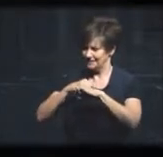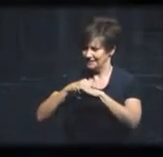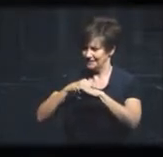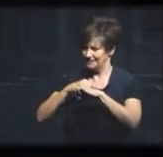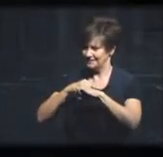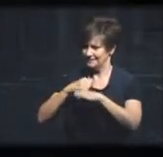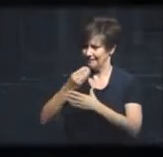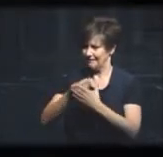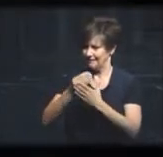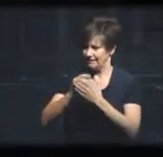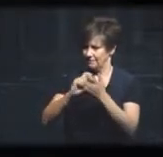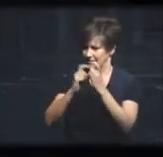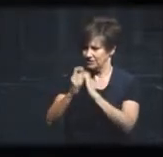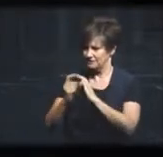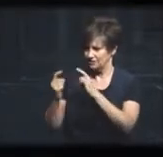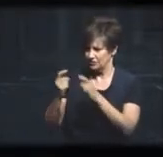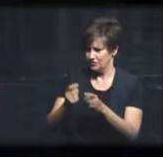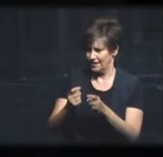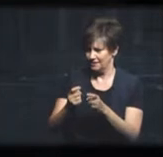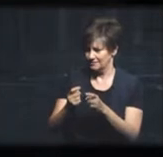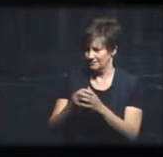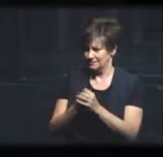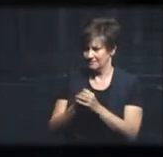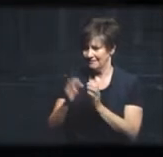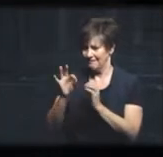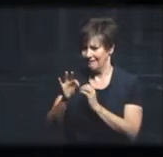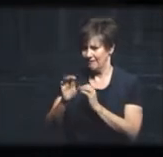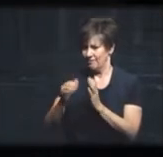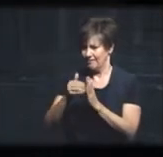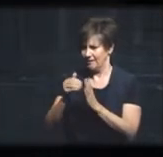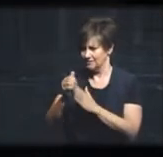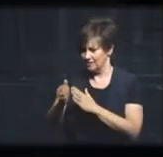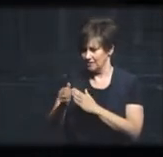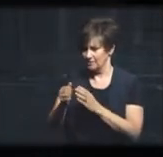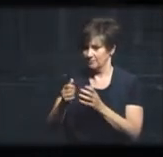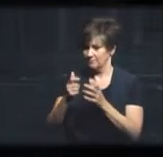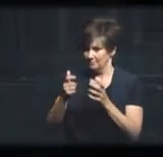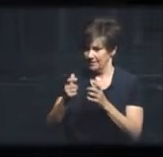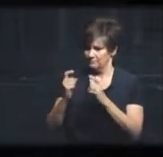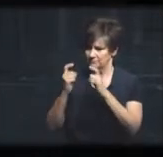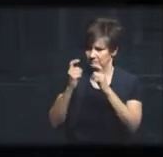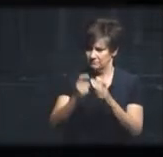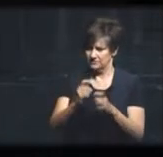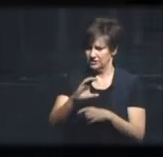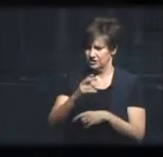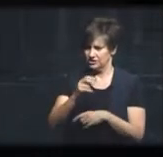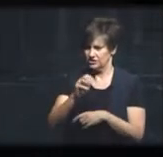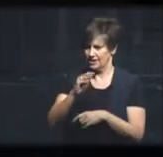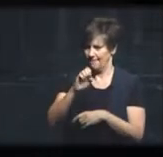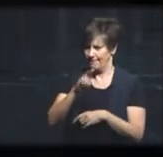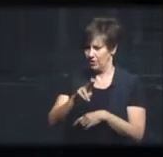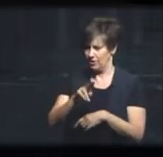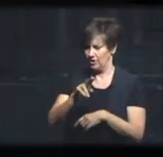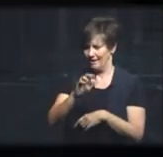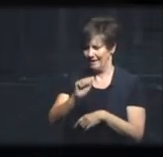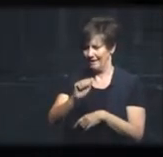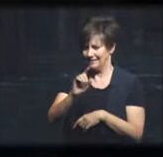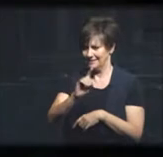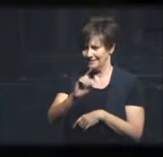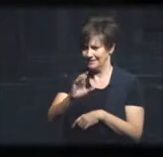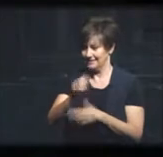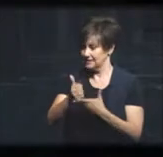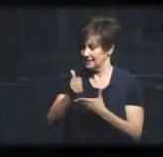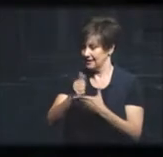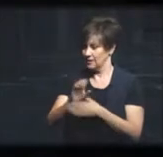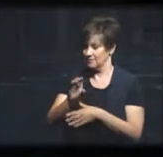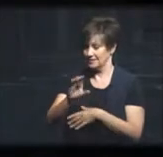Adjustment grant of almost $900,000. A big chunk of that goes to our Chamber EDC to help cyber